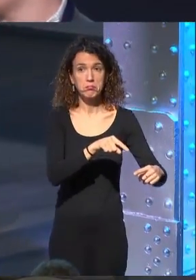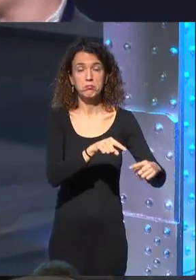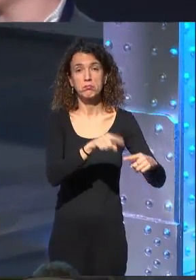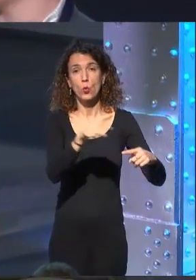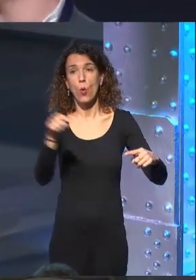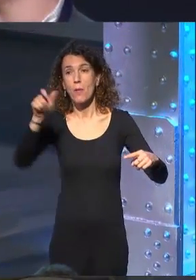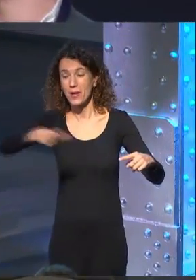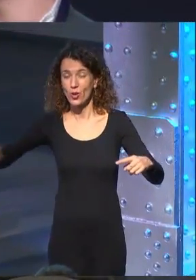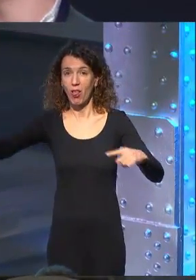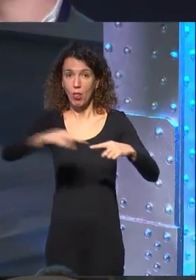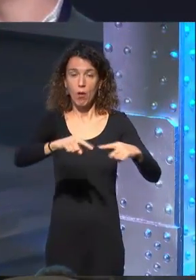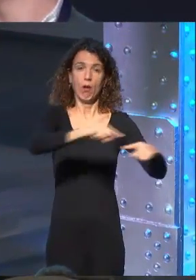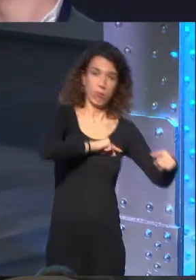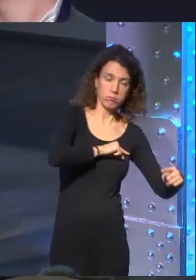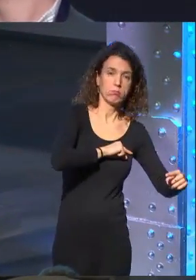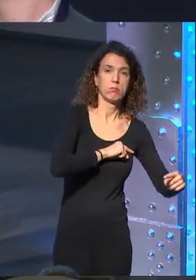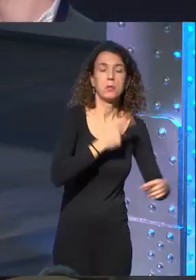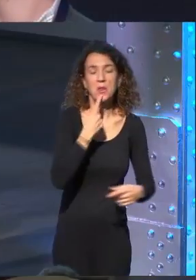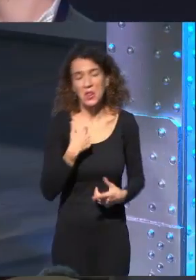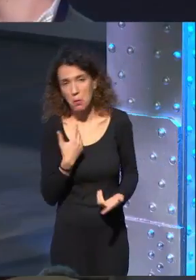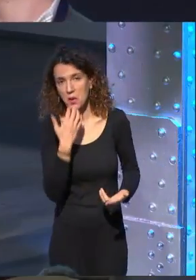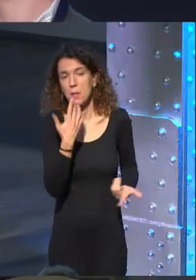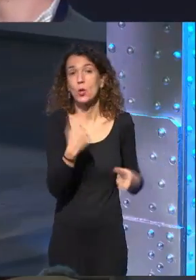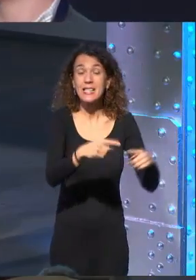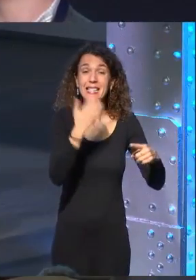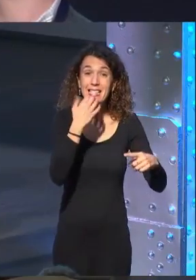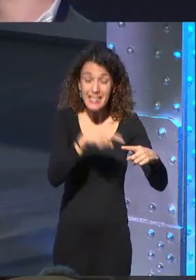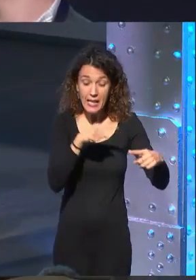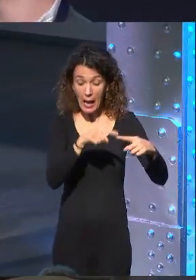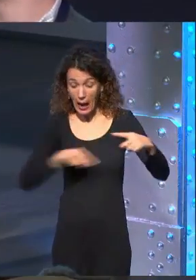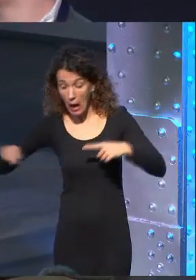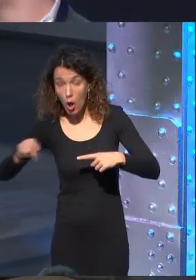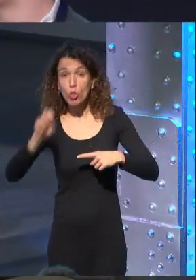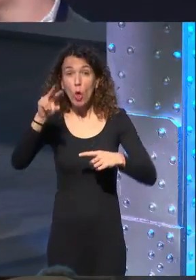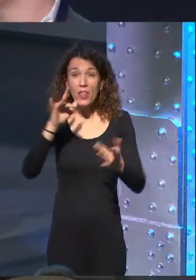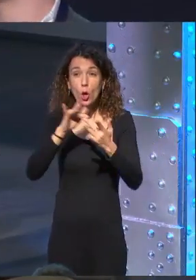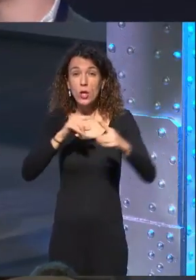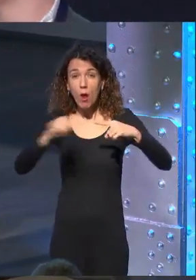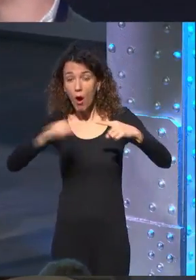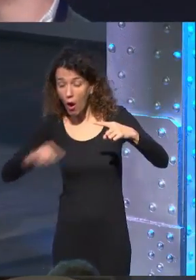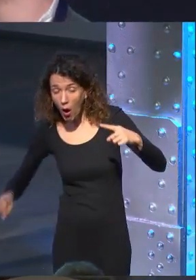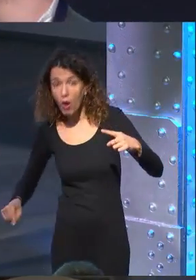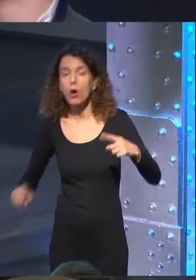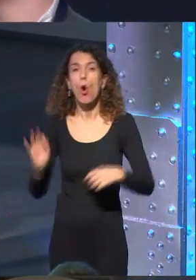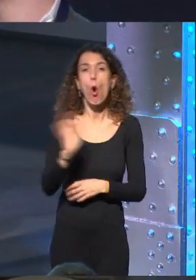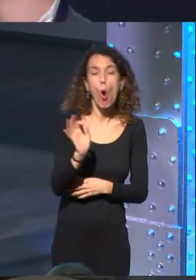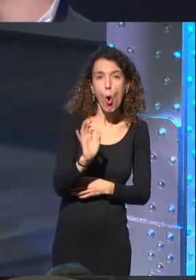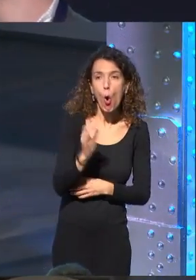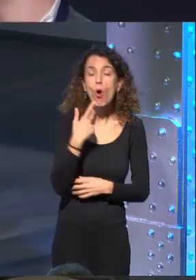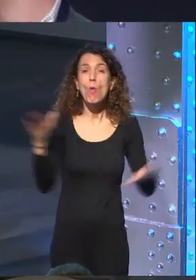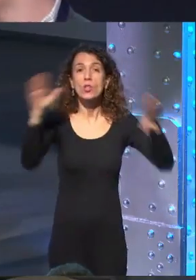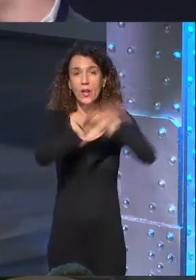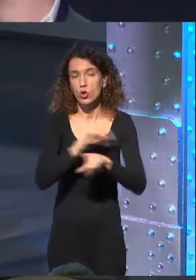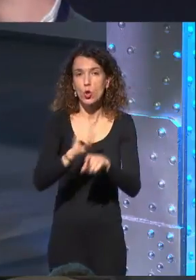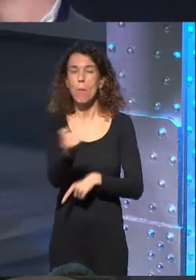messages sent or forwarded by people that say, well, if you forward this to 12 of